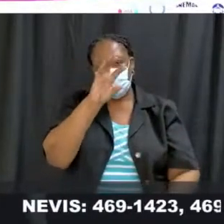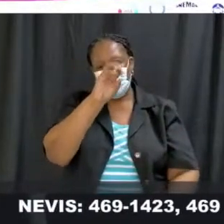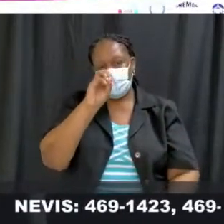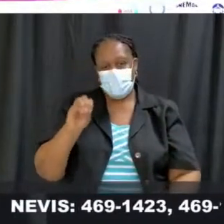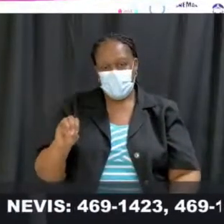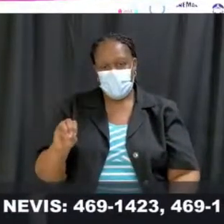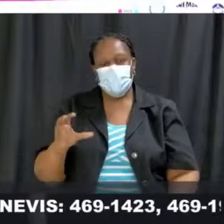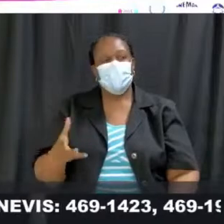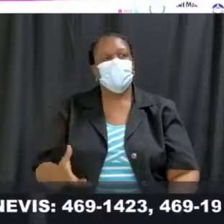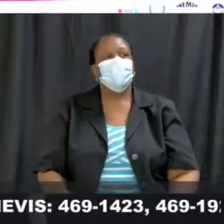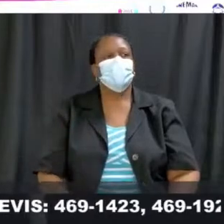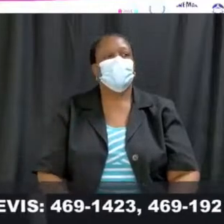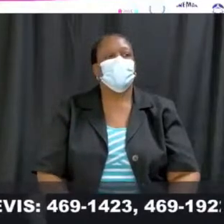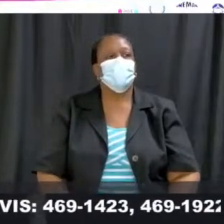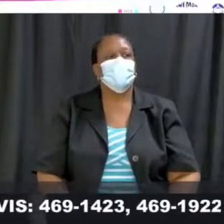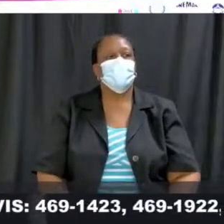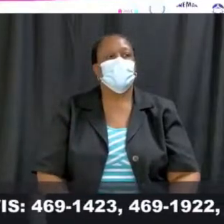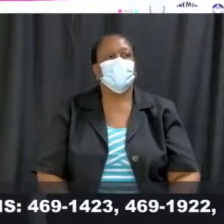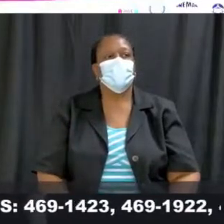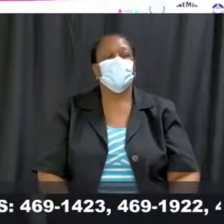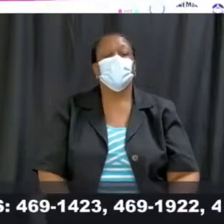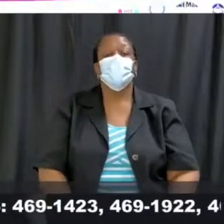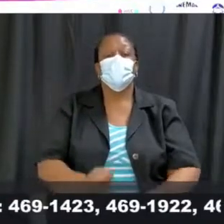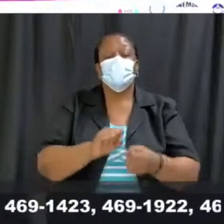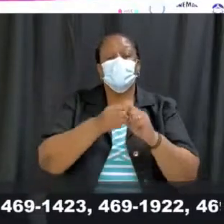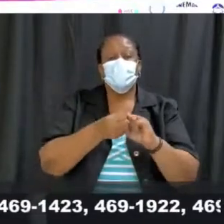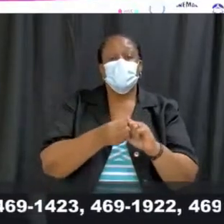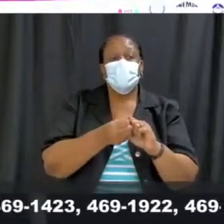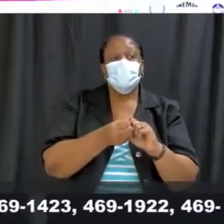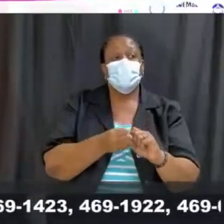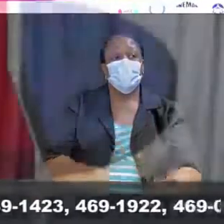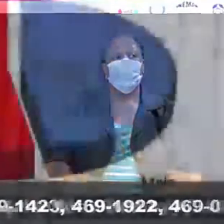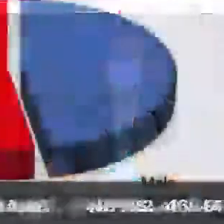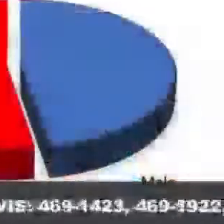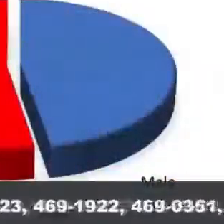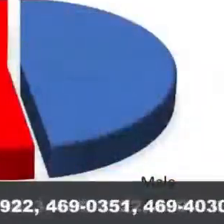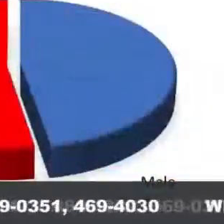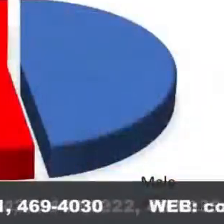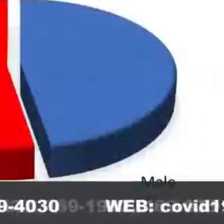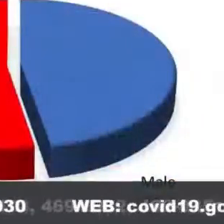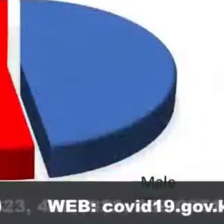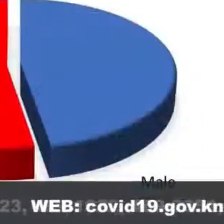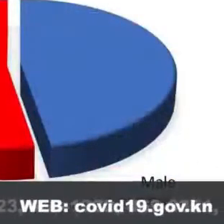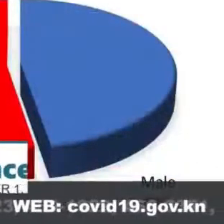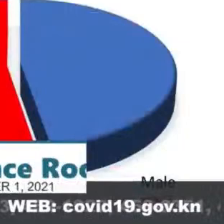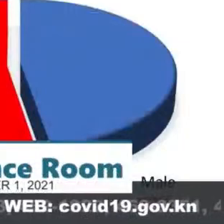the cases included in this analysis. So I repeat,